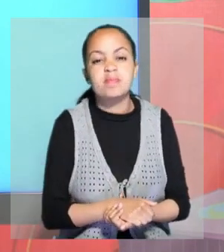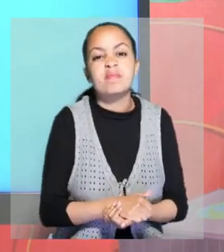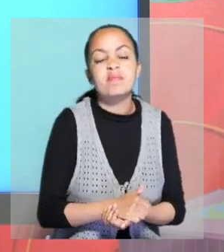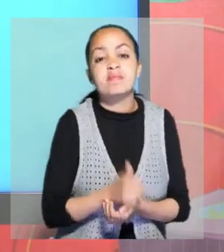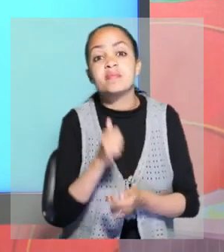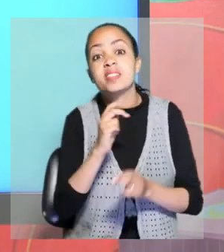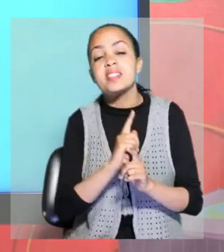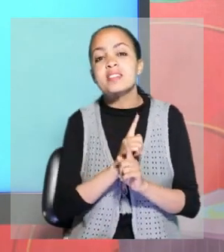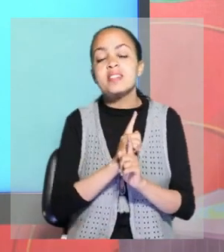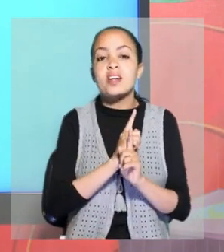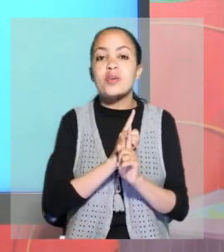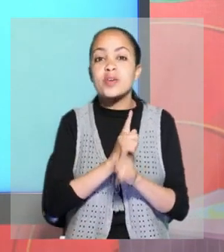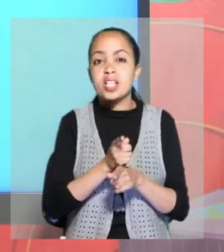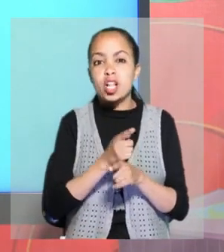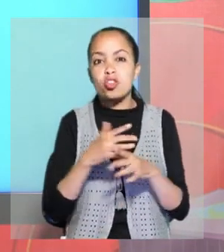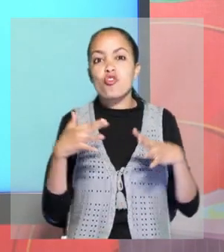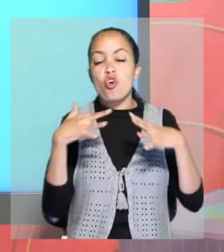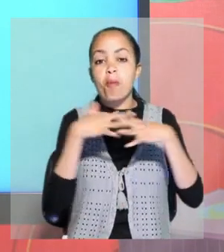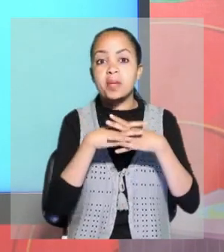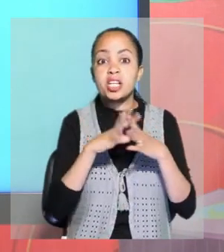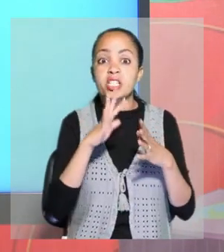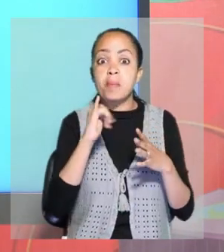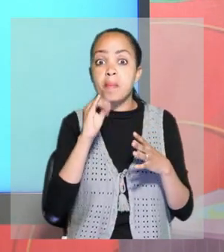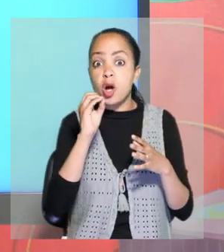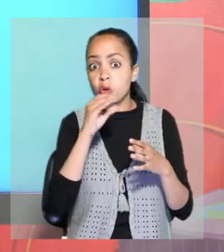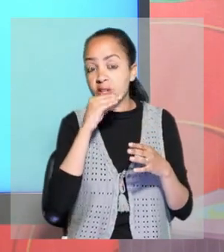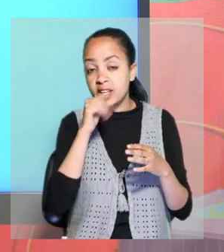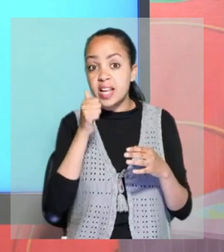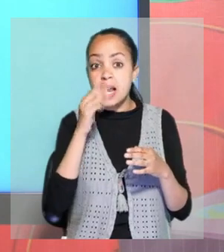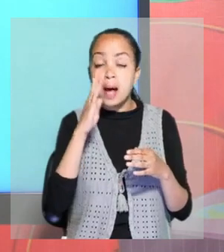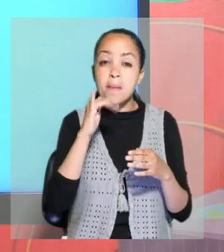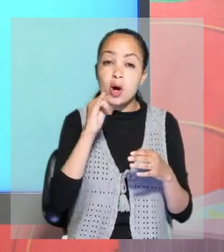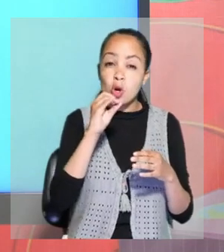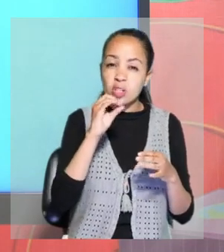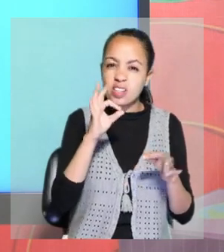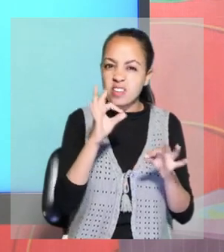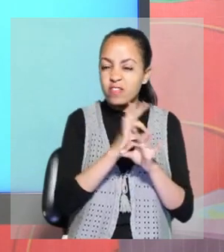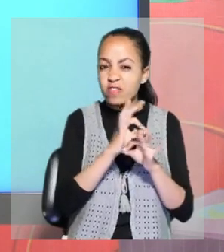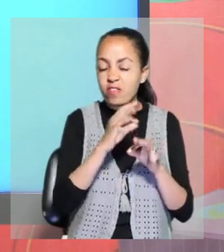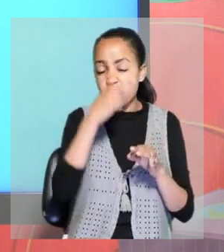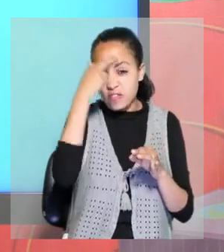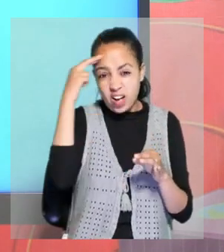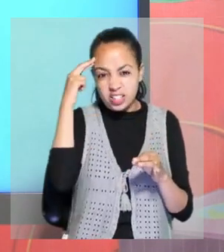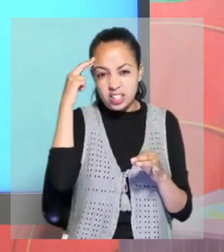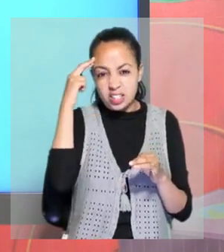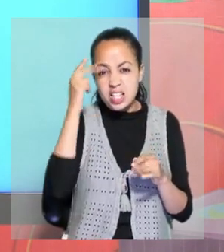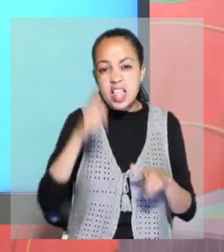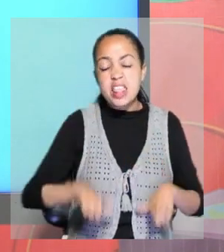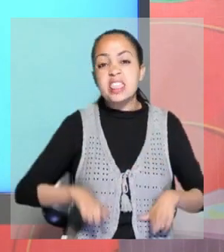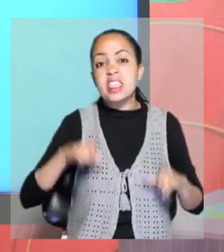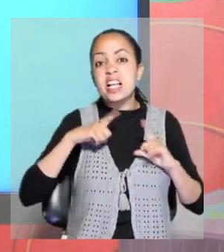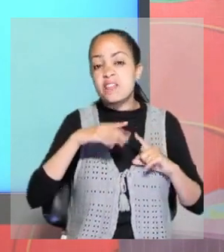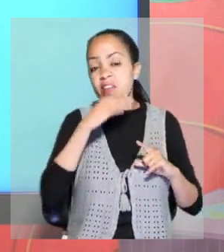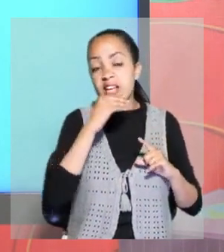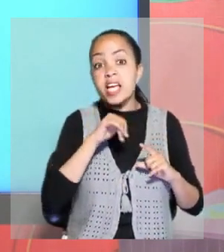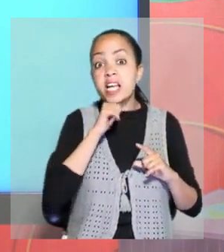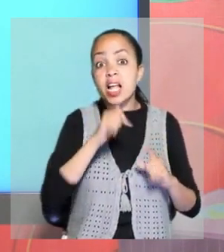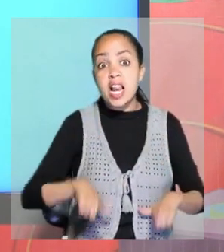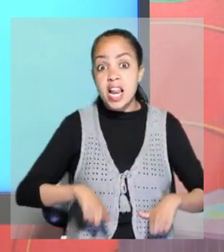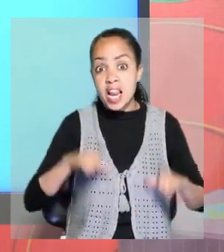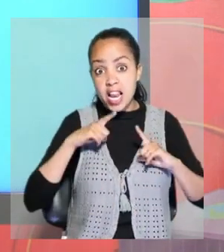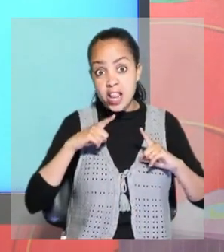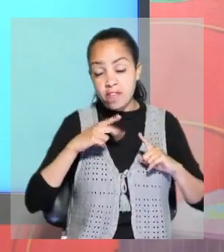As a result of combination of biotic and abiotic factor, as the impact of living in the non-living